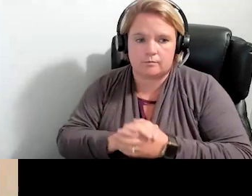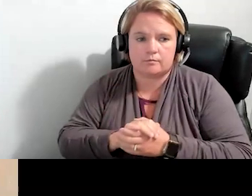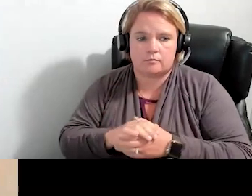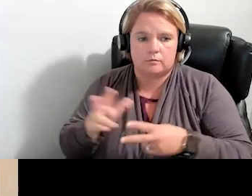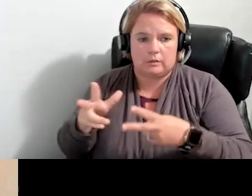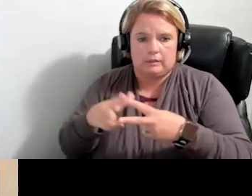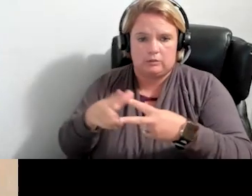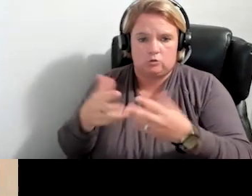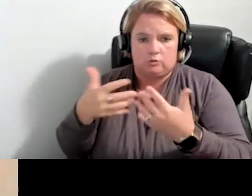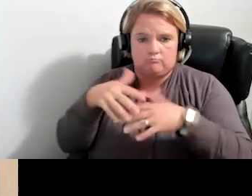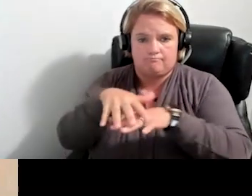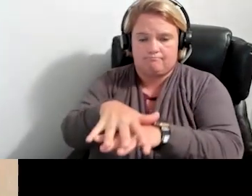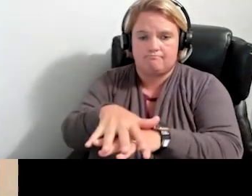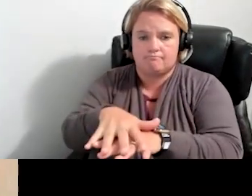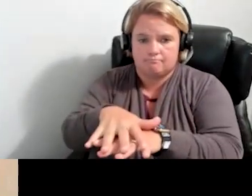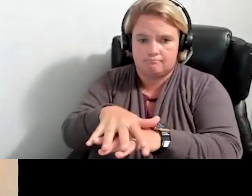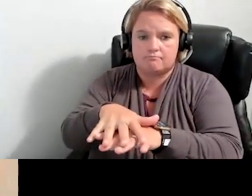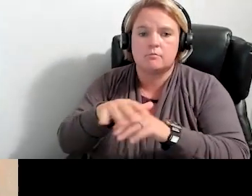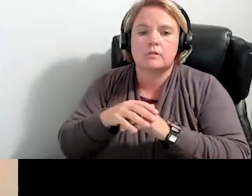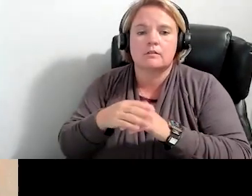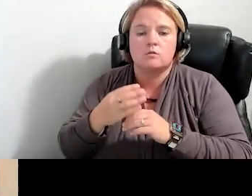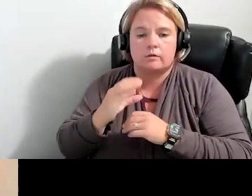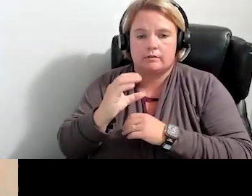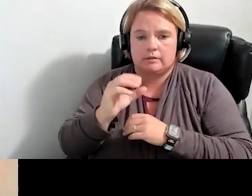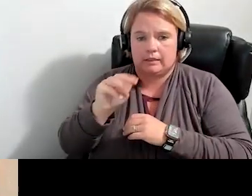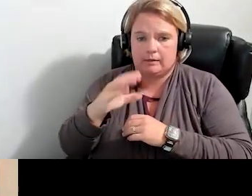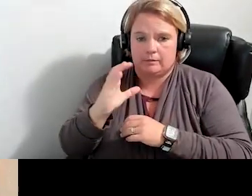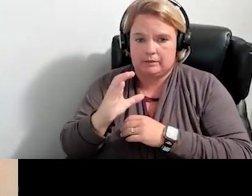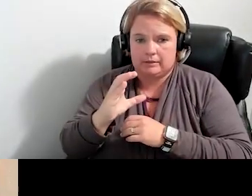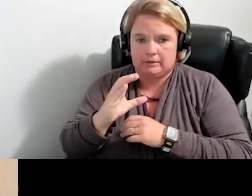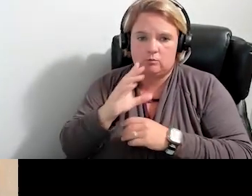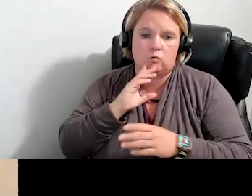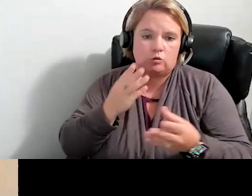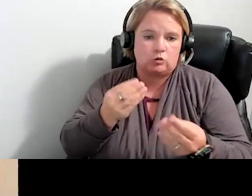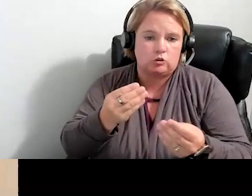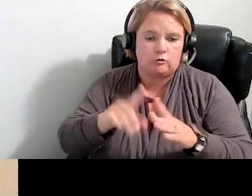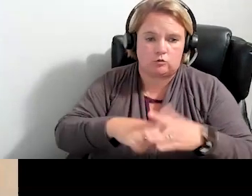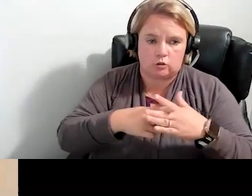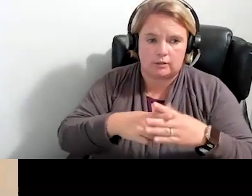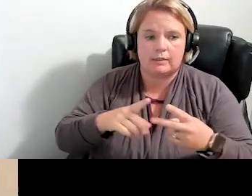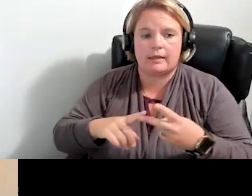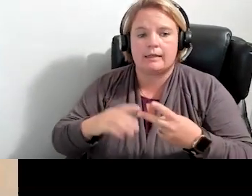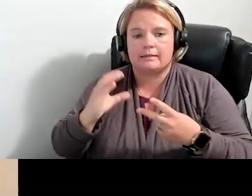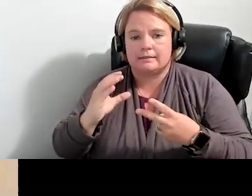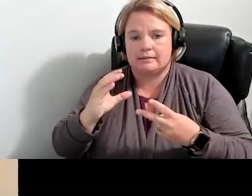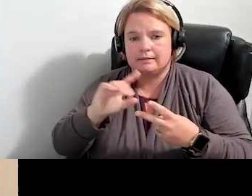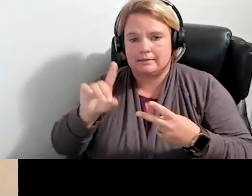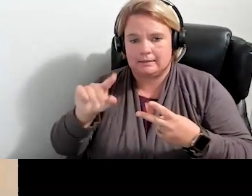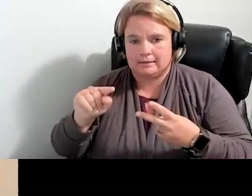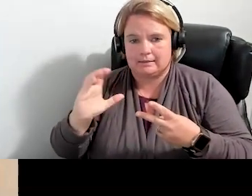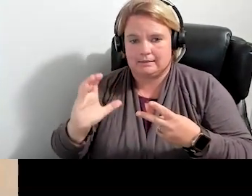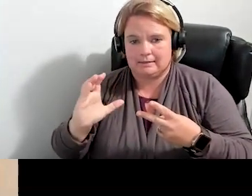braided. So we have the CMC or Soft Start and the ZTC project, and we're